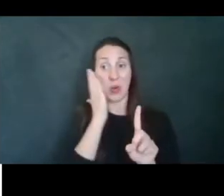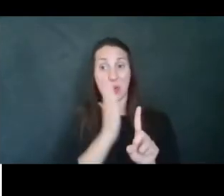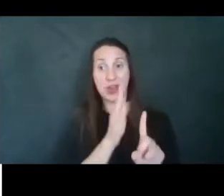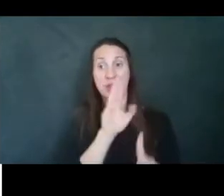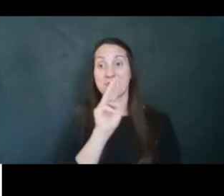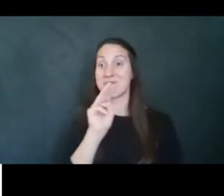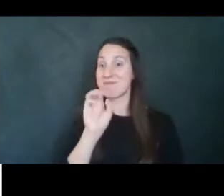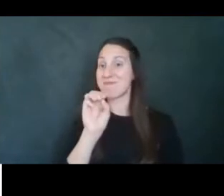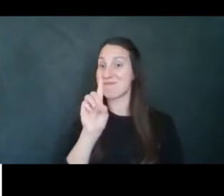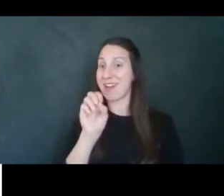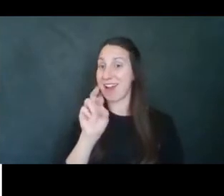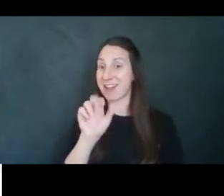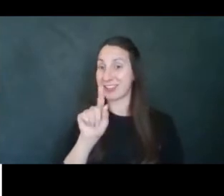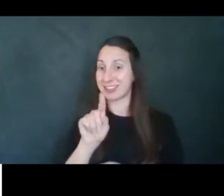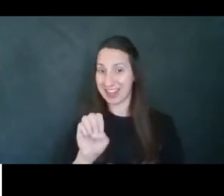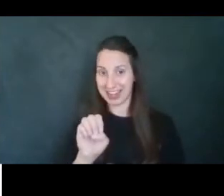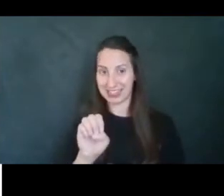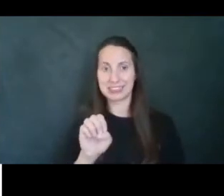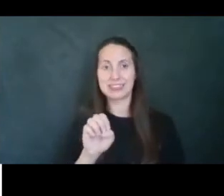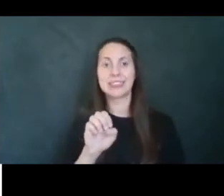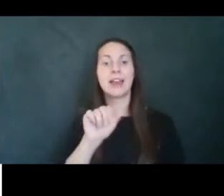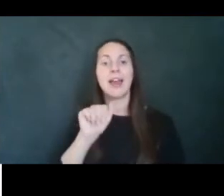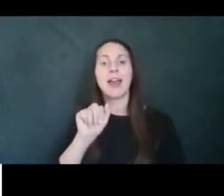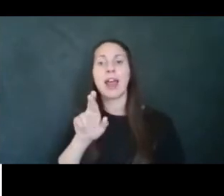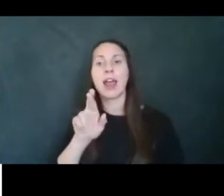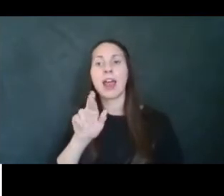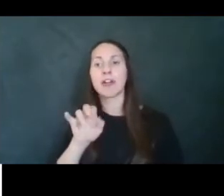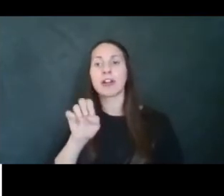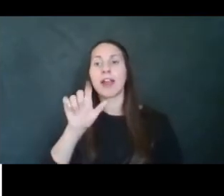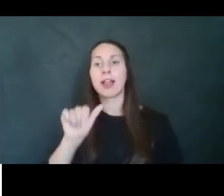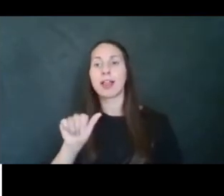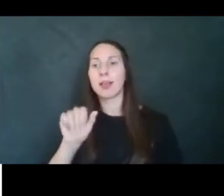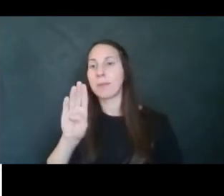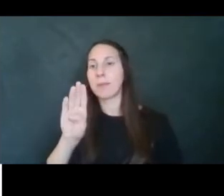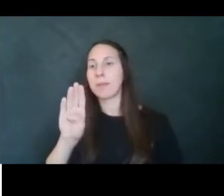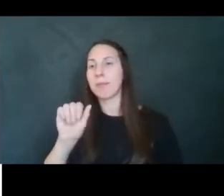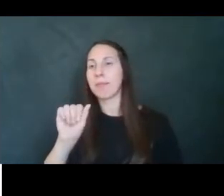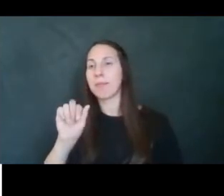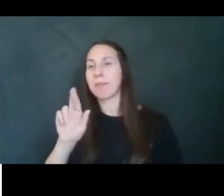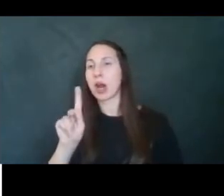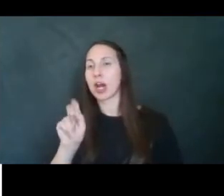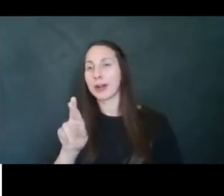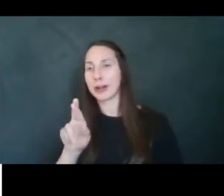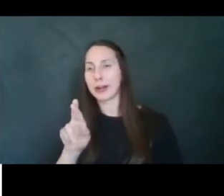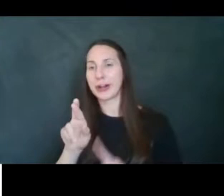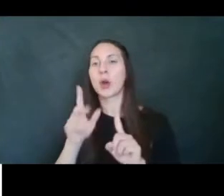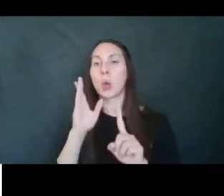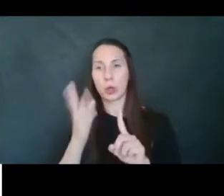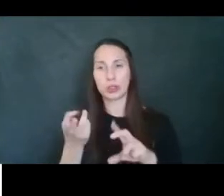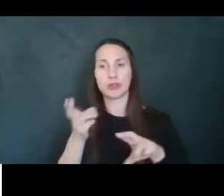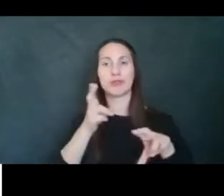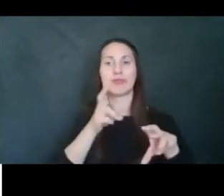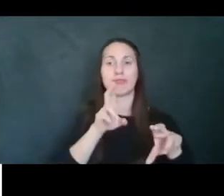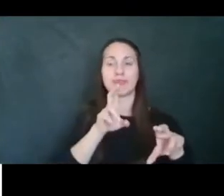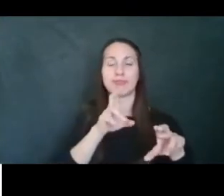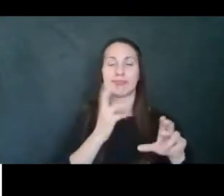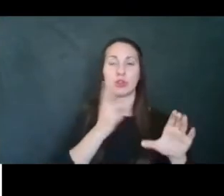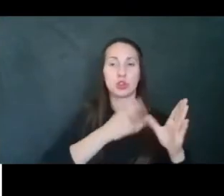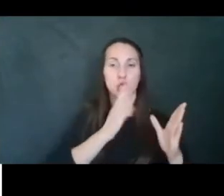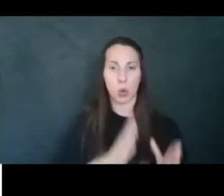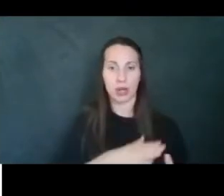joined with Ariella Barker, who's a former Respectability Fellow,